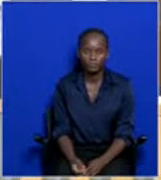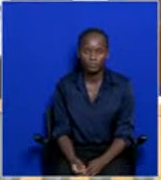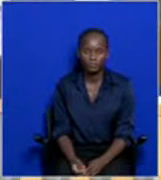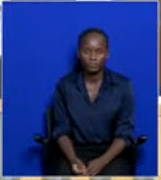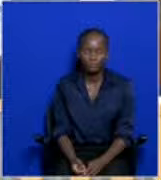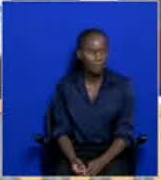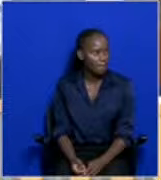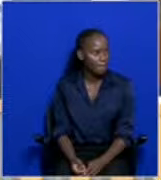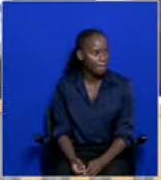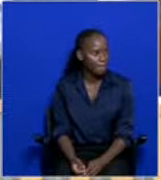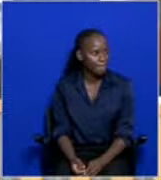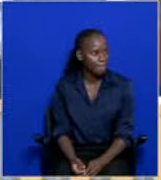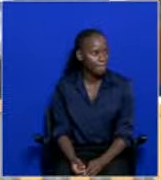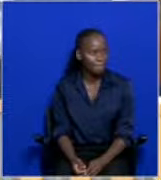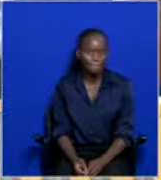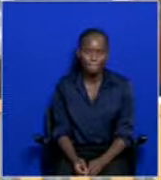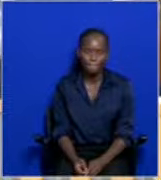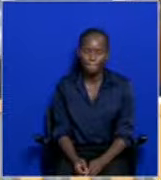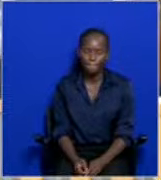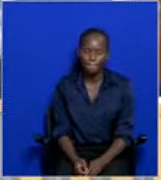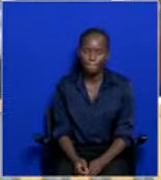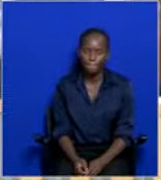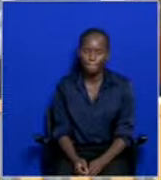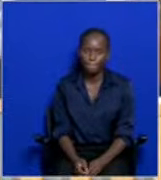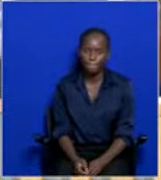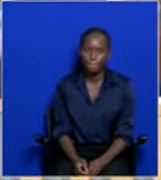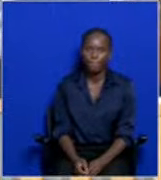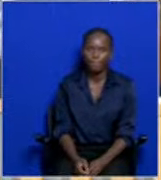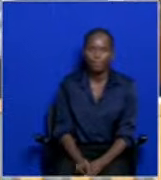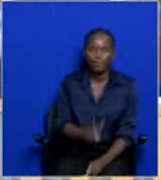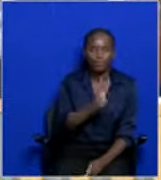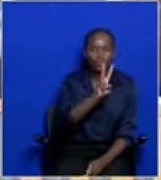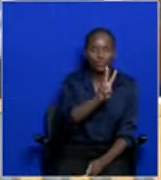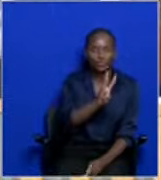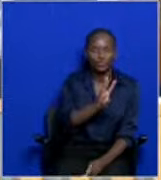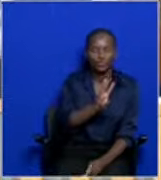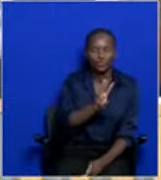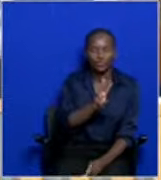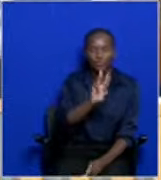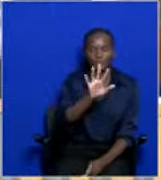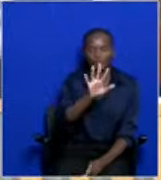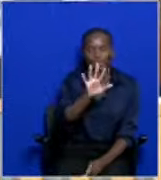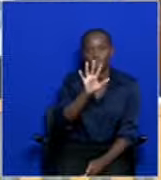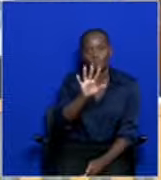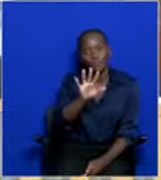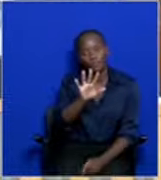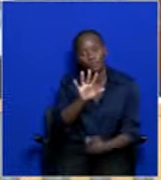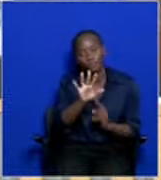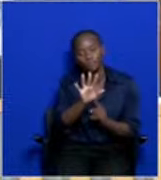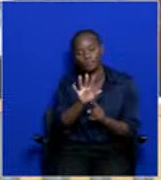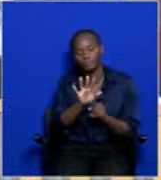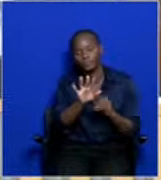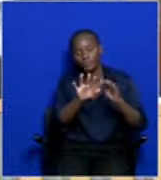And at 255 and following are pictures